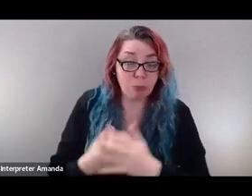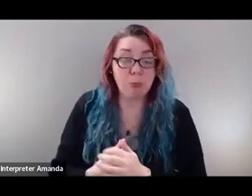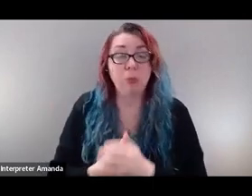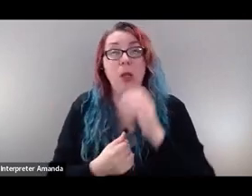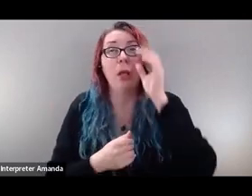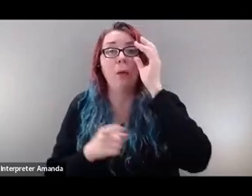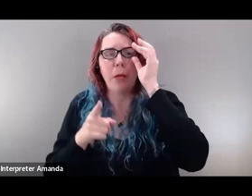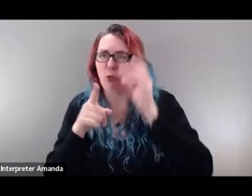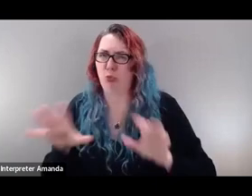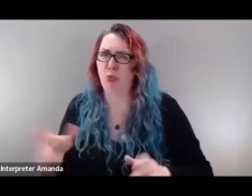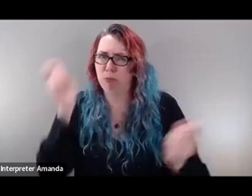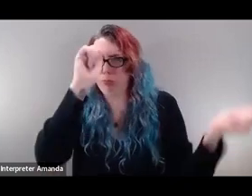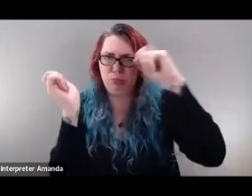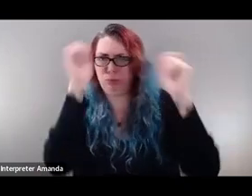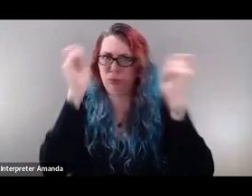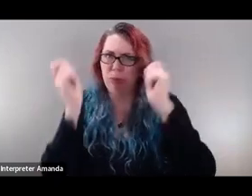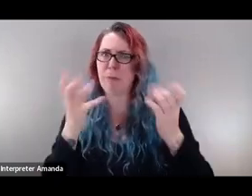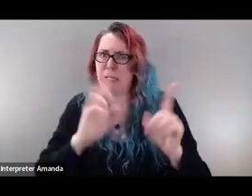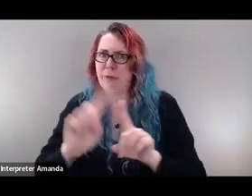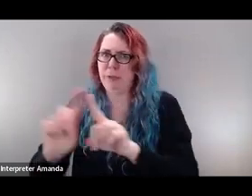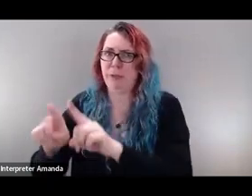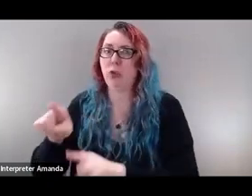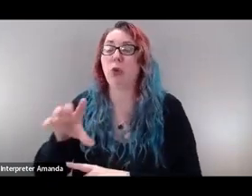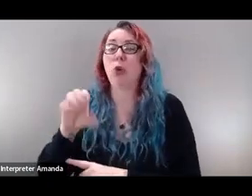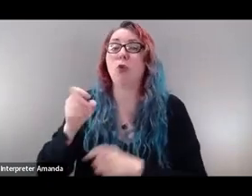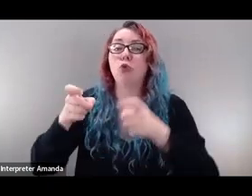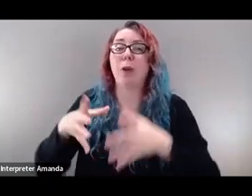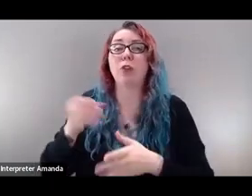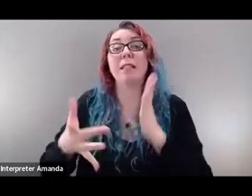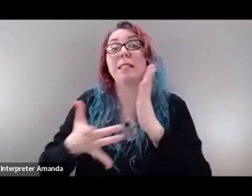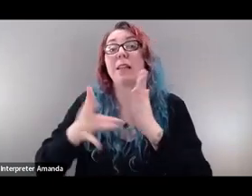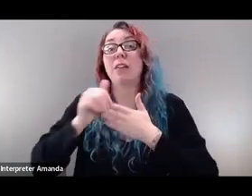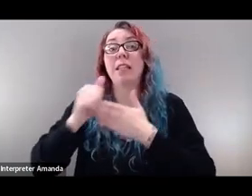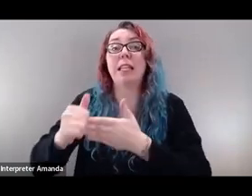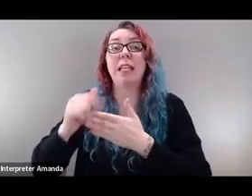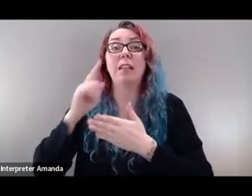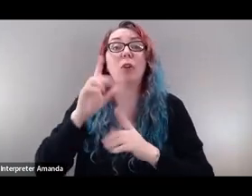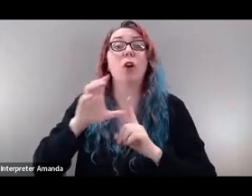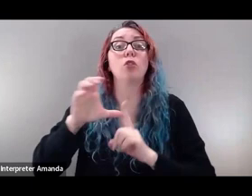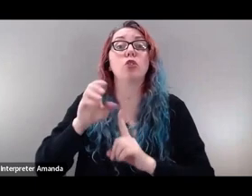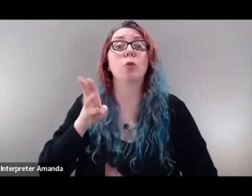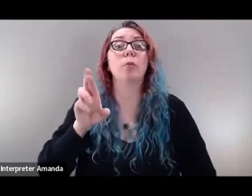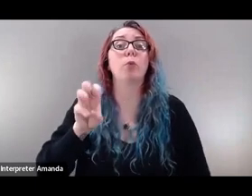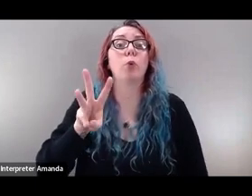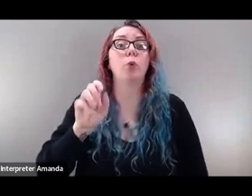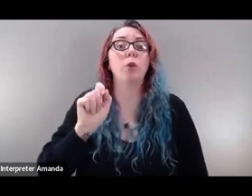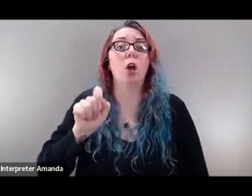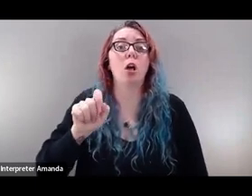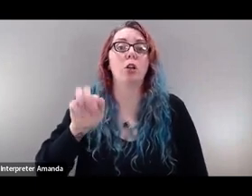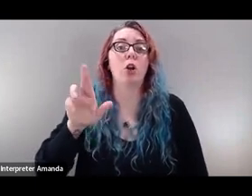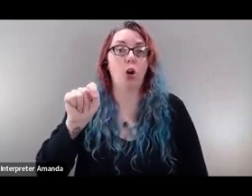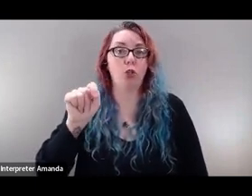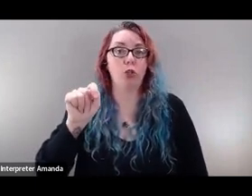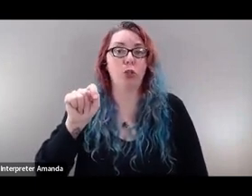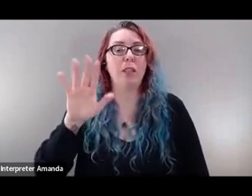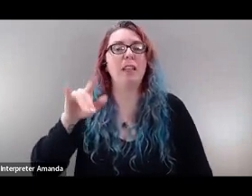you do so many different things. You're also, as you mentioned, the co-director and technical lead of culturebrew.art, a national searchable database of